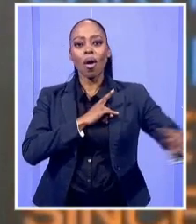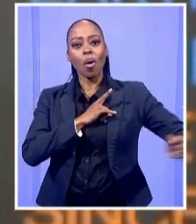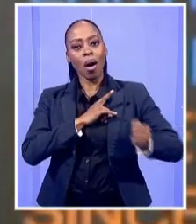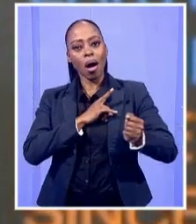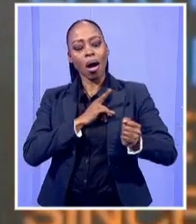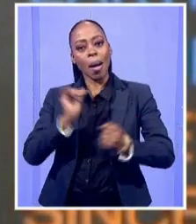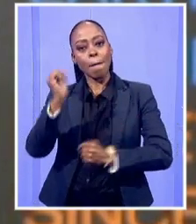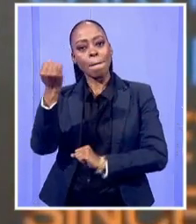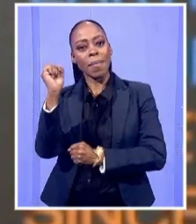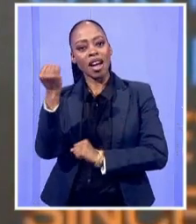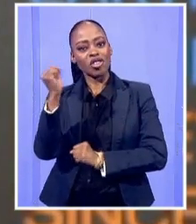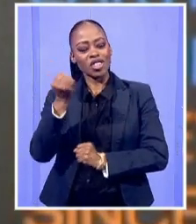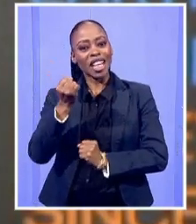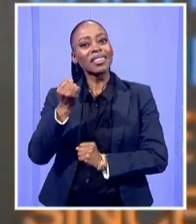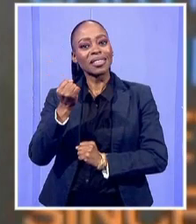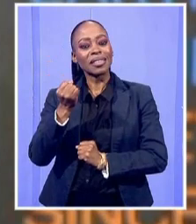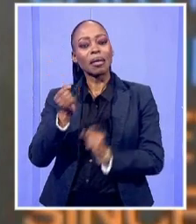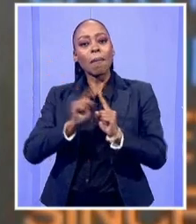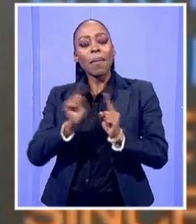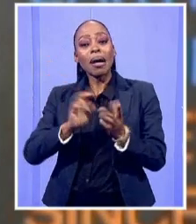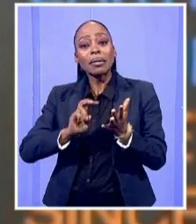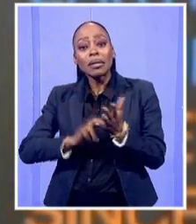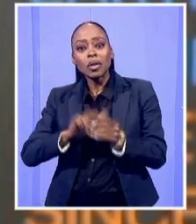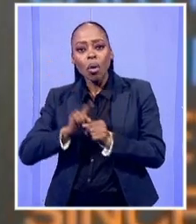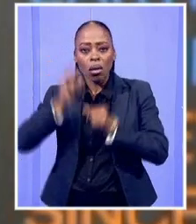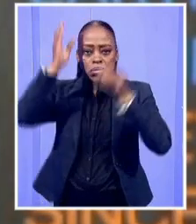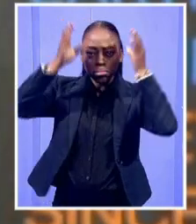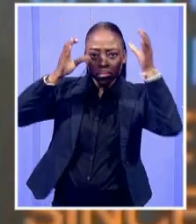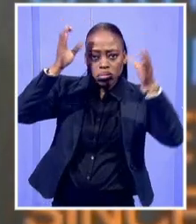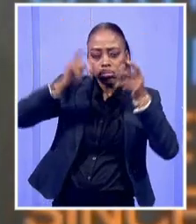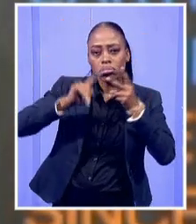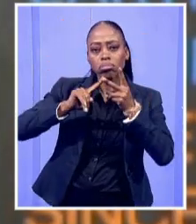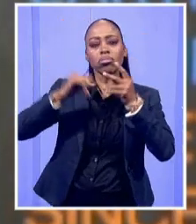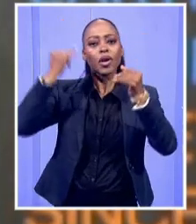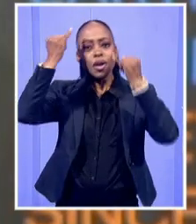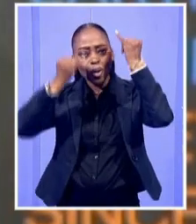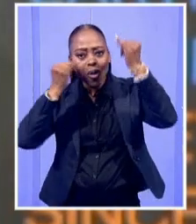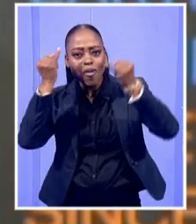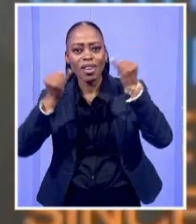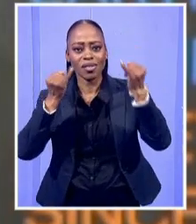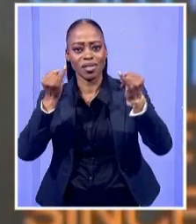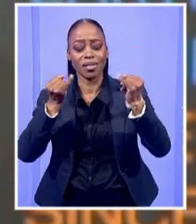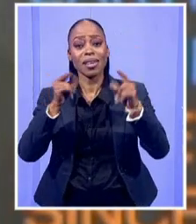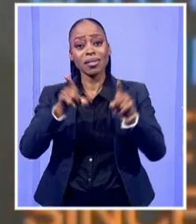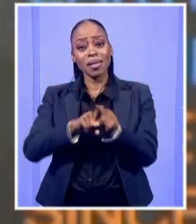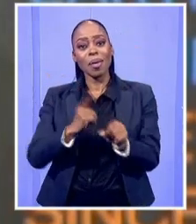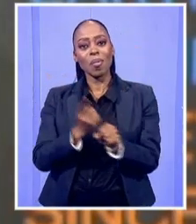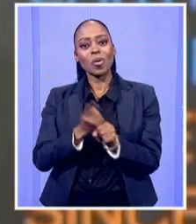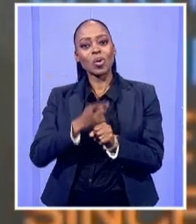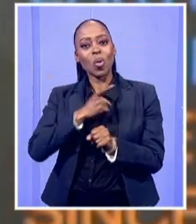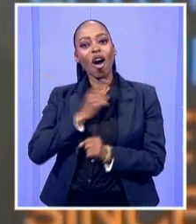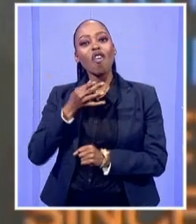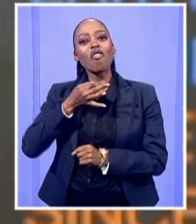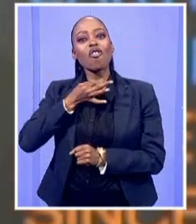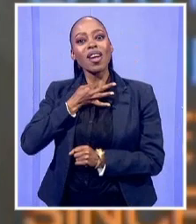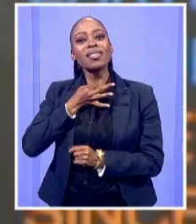mechanization. All it requires is creativity, innovation, and being able to take the risks.